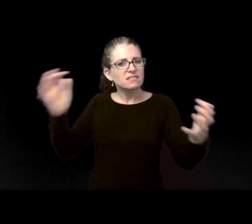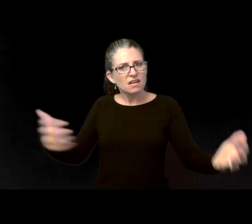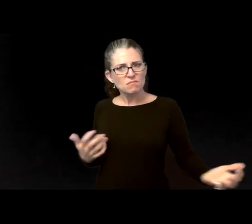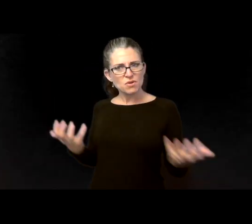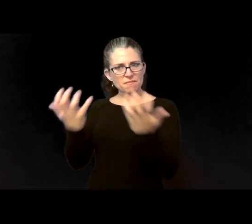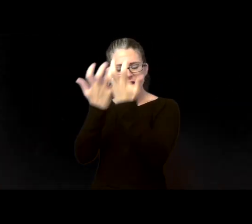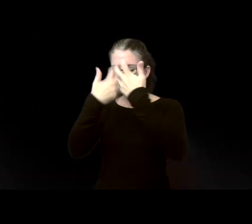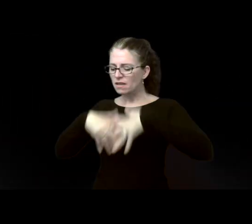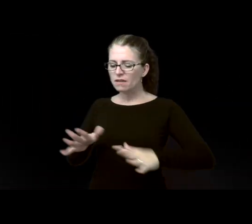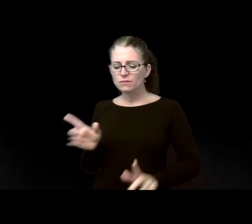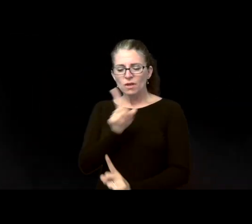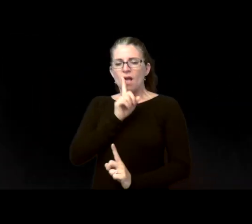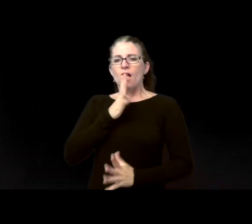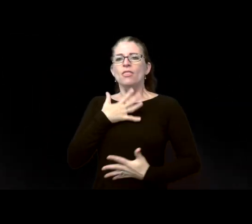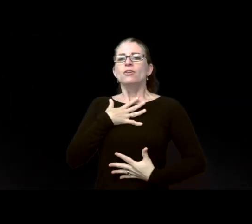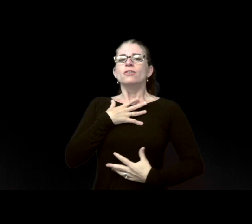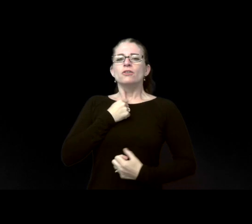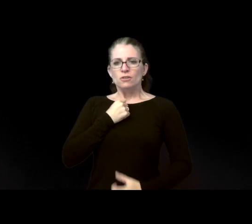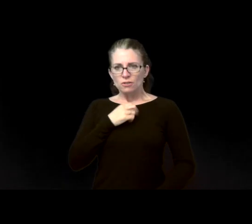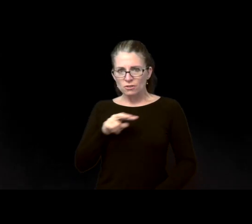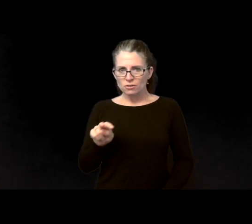cries. I pull myself together,